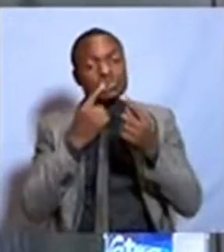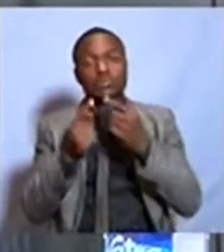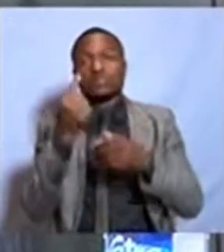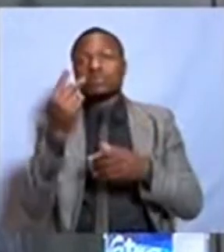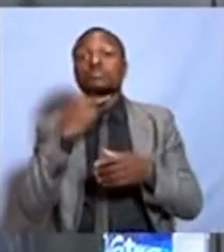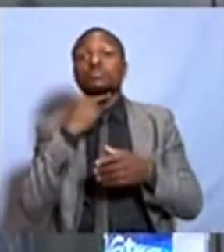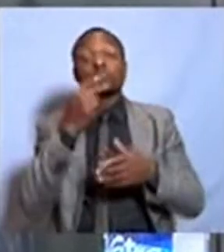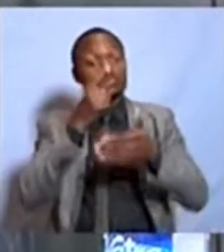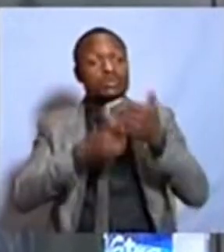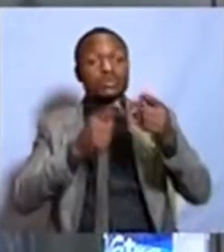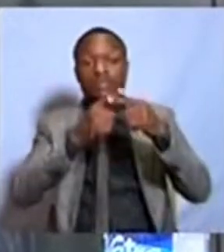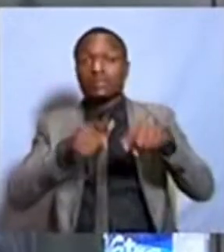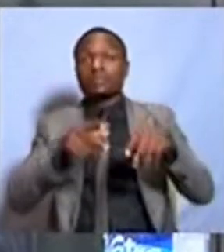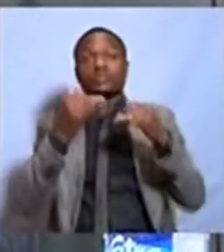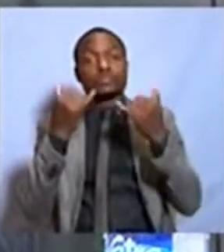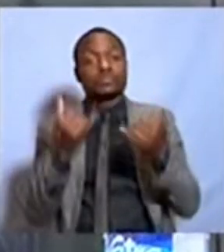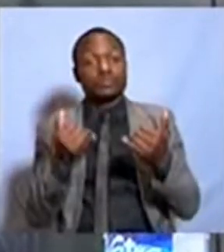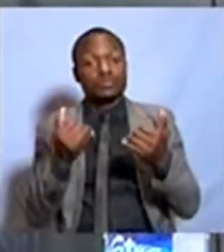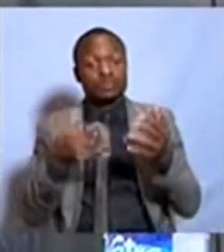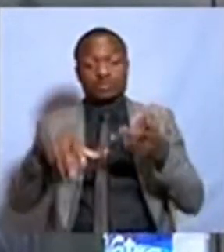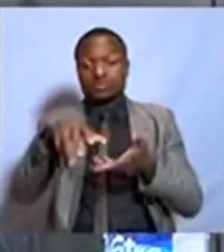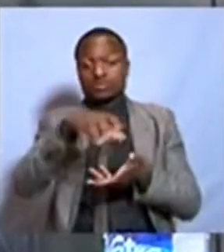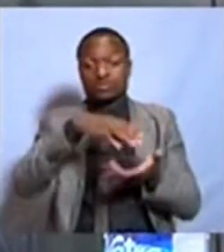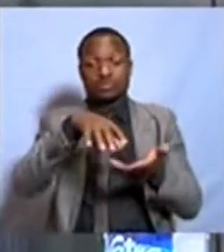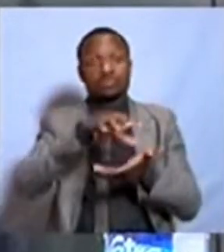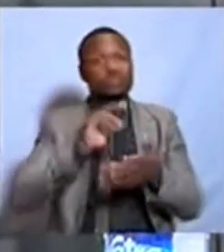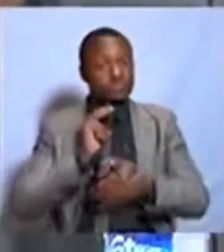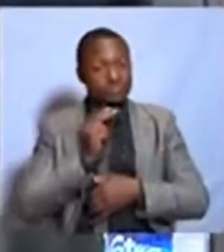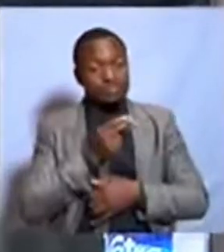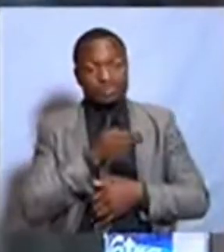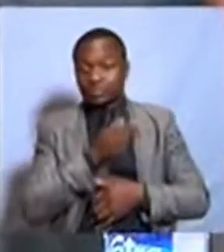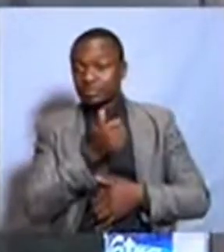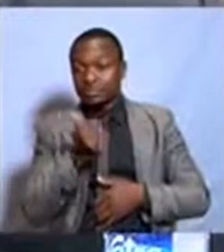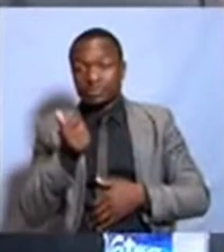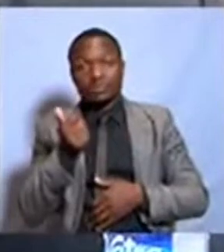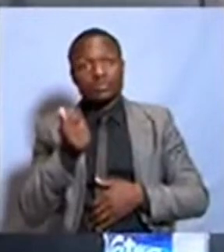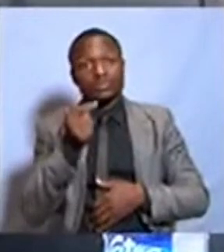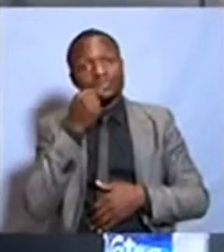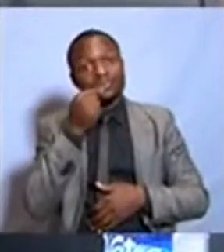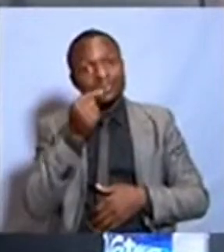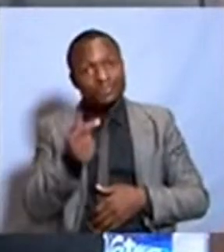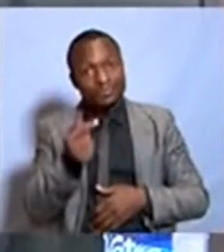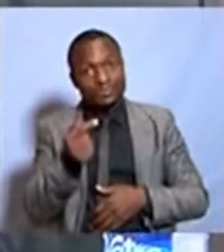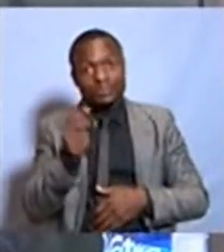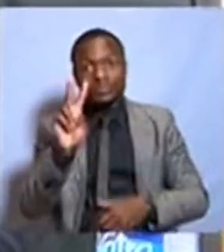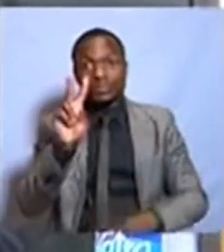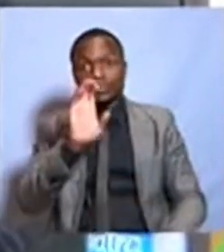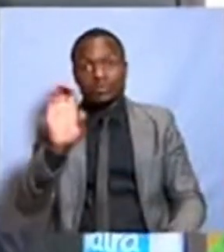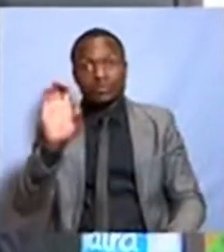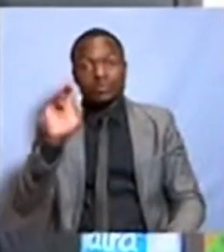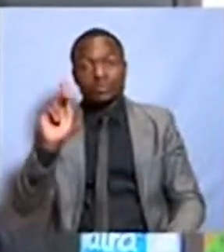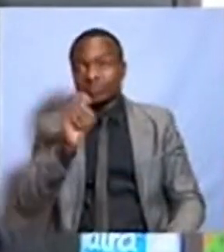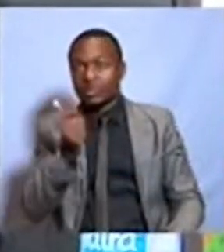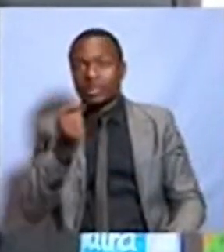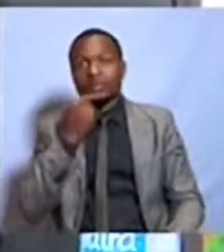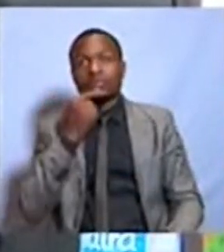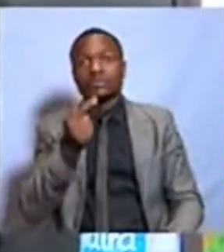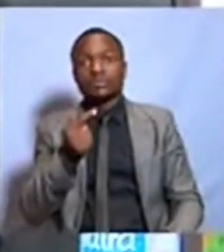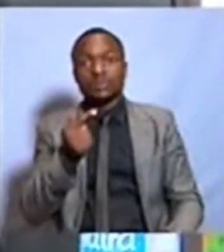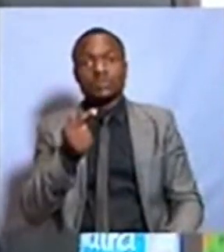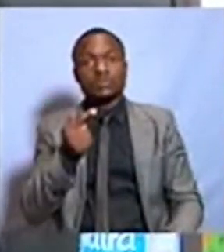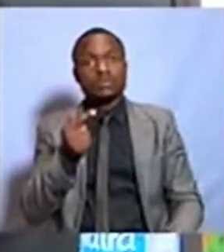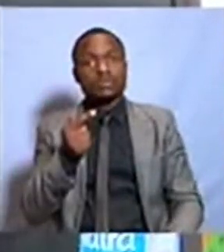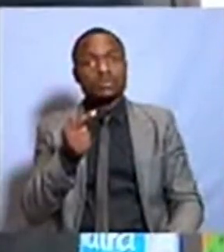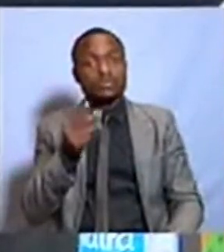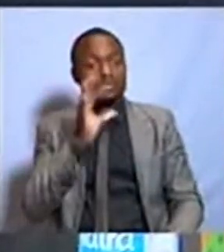what is happening now is, you are confusing us. The other one will propagate 200. The other will tell you minimum